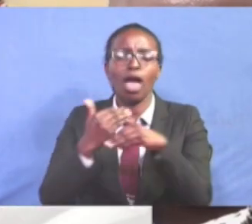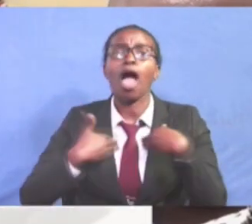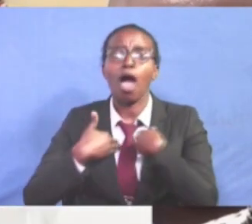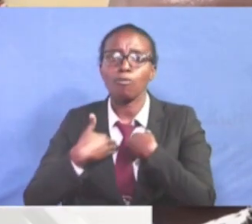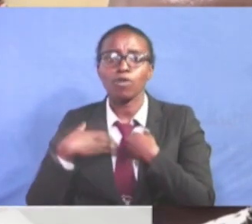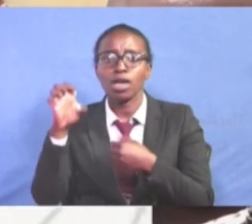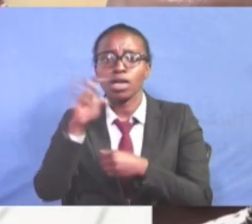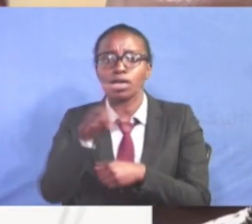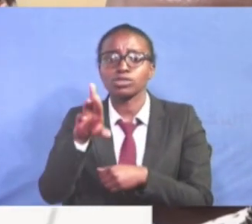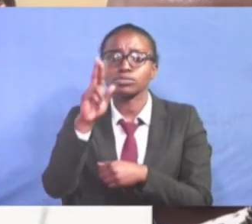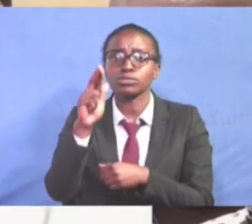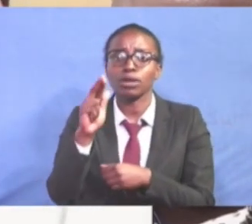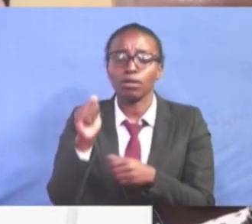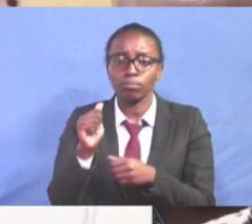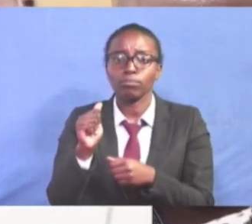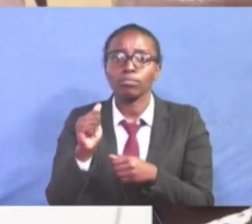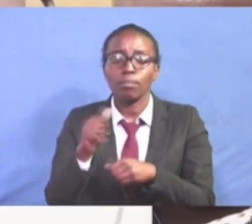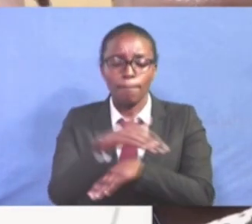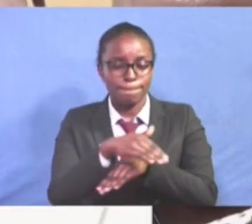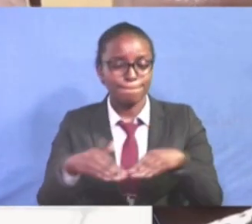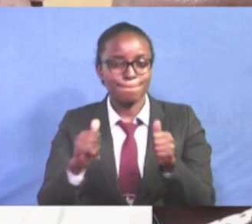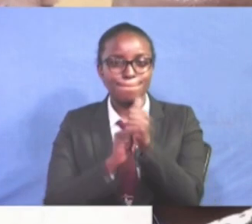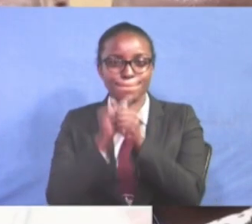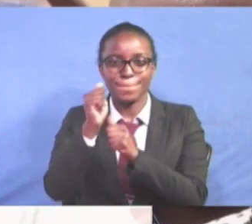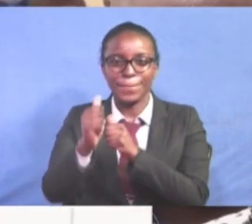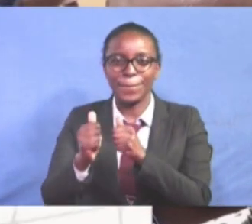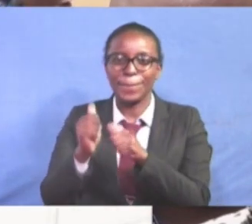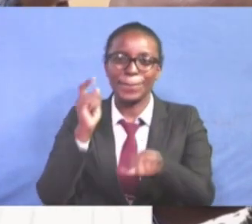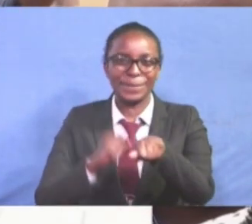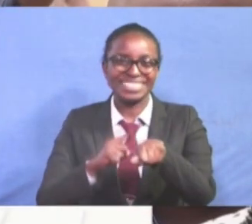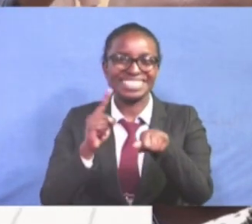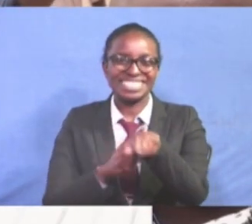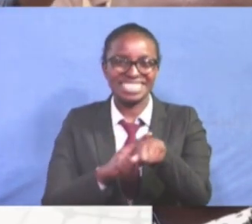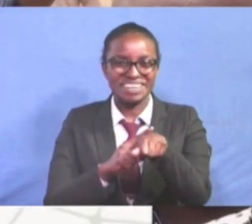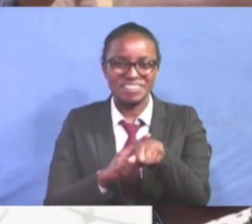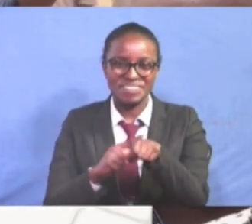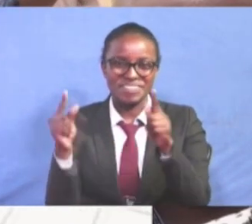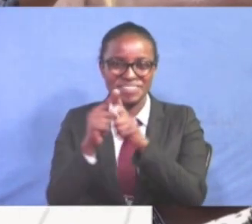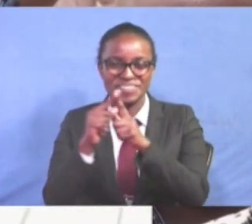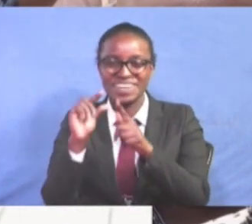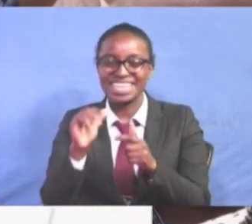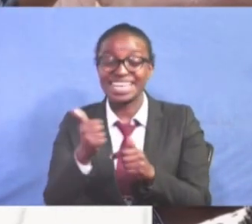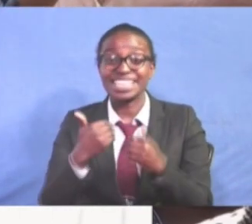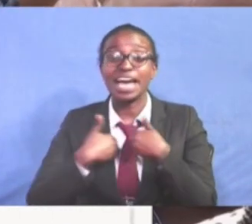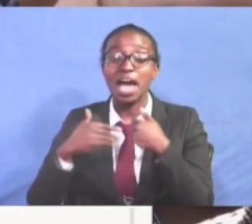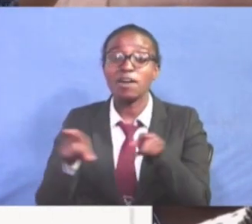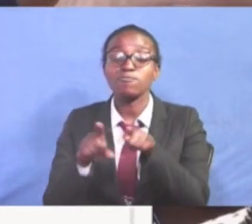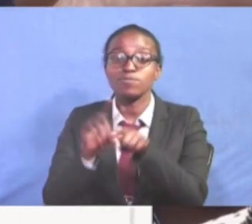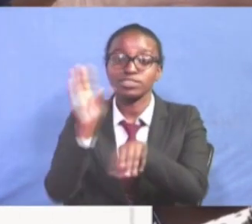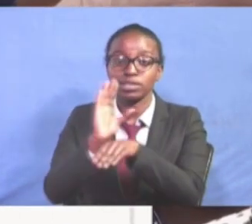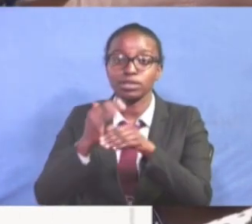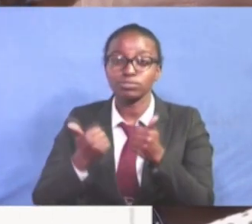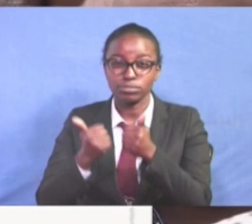alikuwa anaenda overboard. Wakati kuna jambo lolote kwa kanisa, Ezra ungemuona